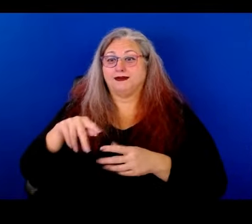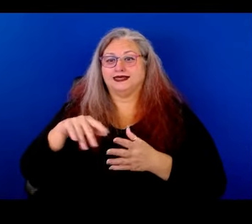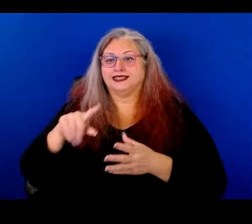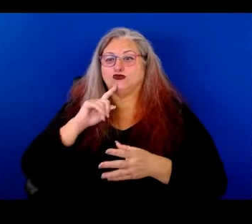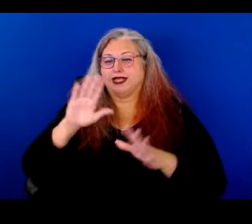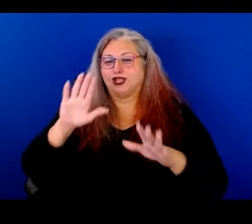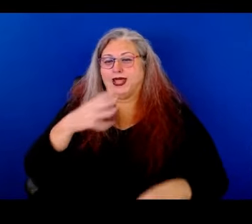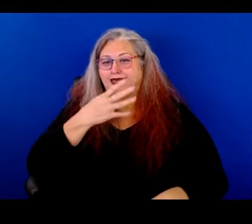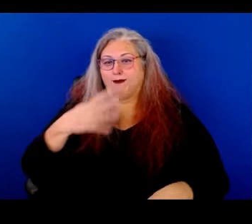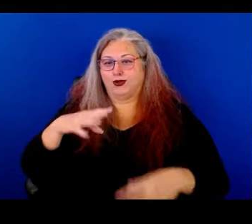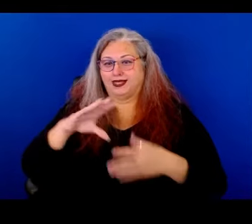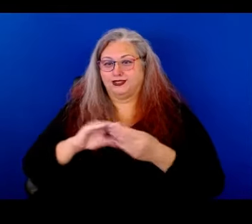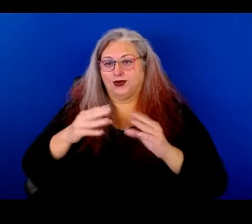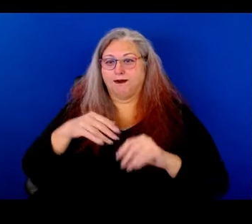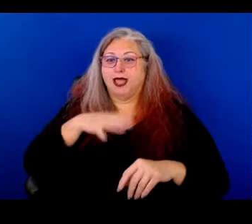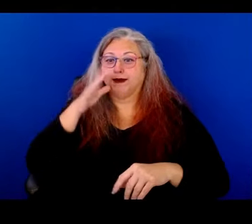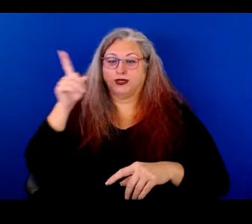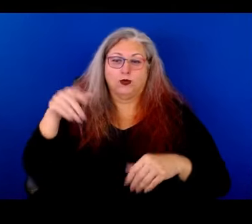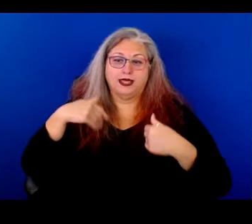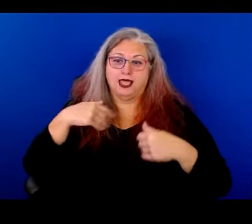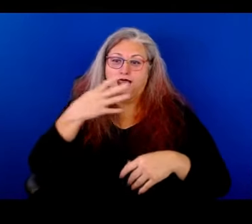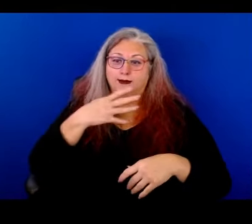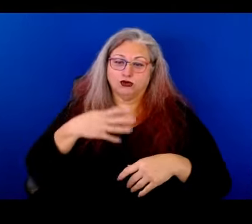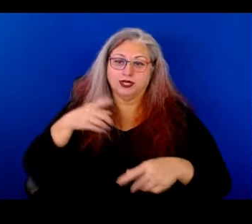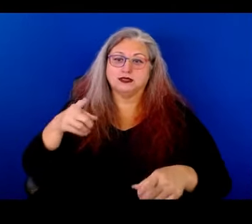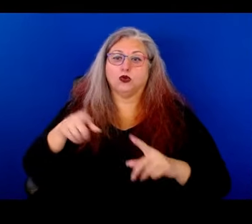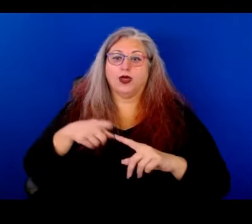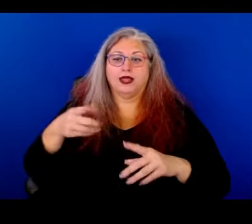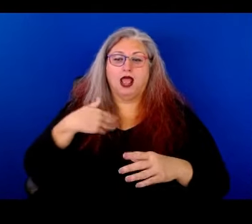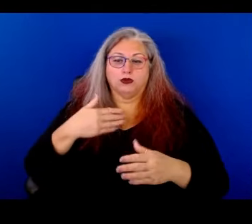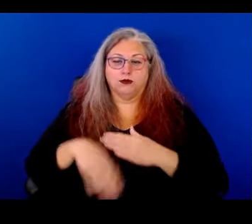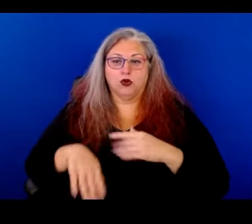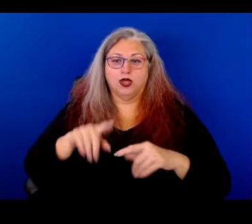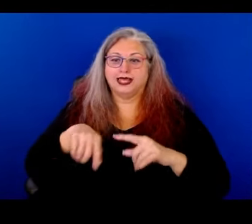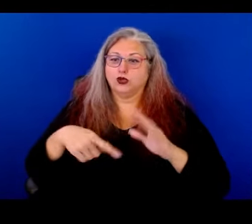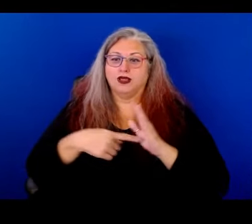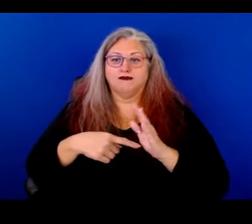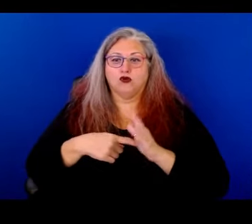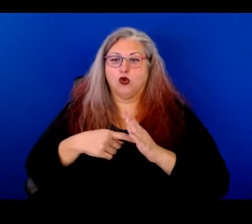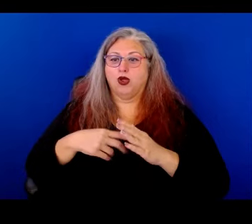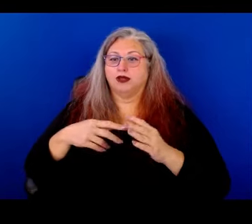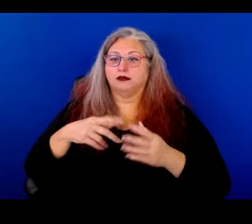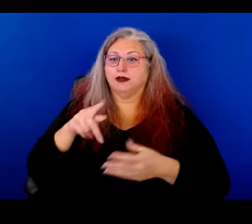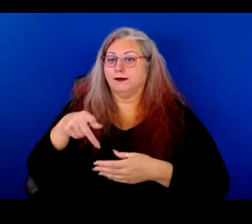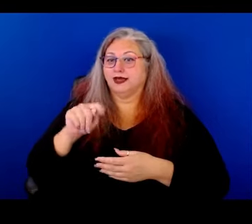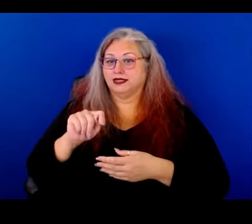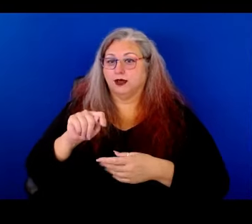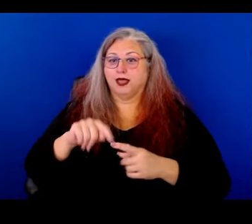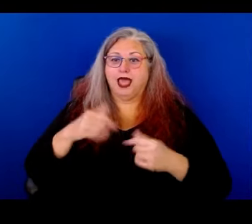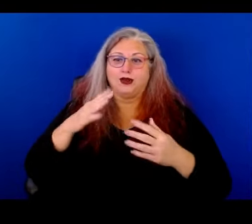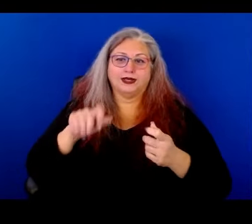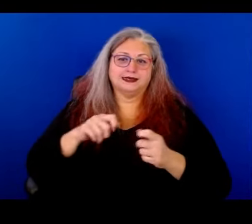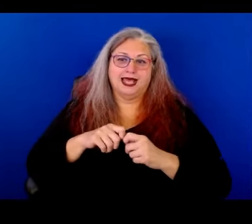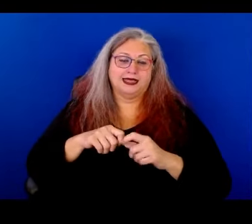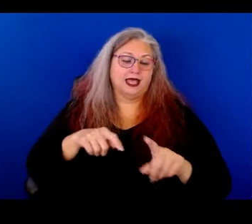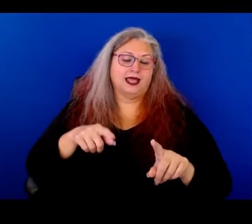It's a great immigrant story. My parents were young immigrants when they had me. They couldn't afford physical therapy. I don't know